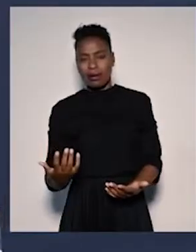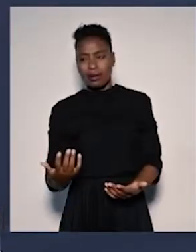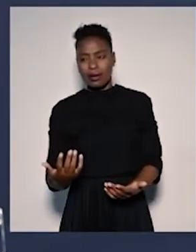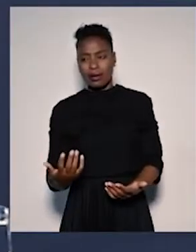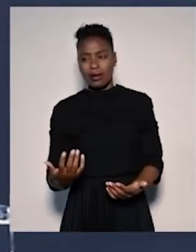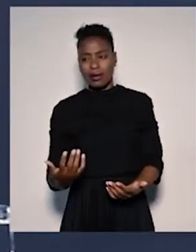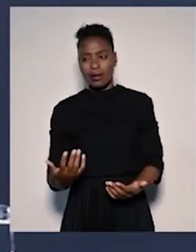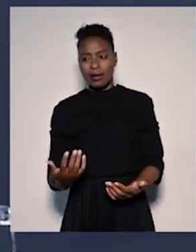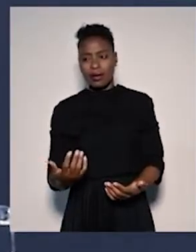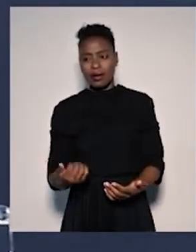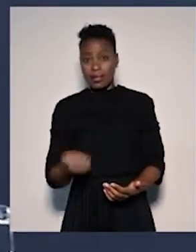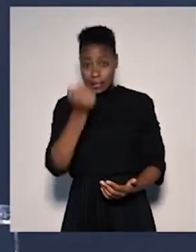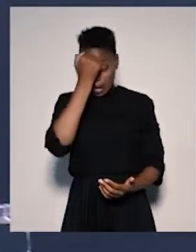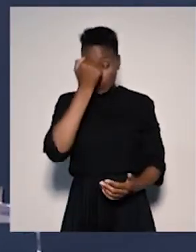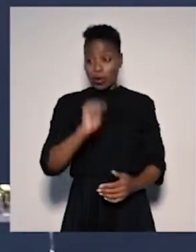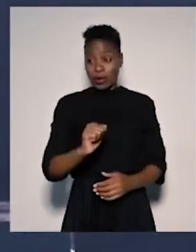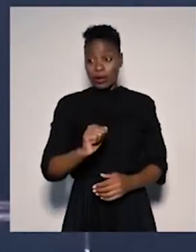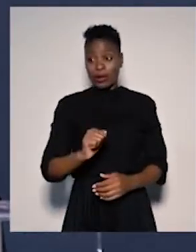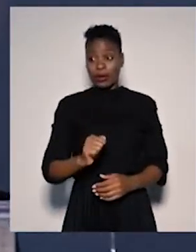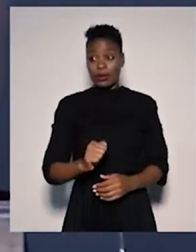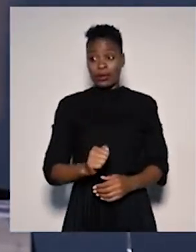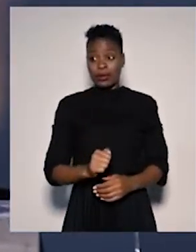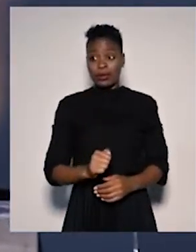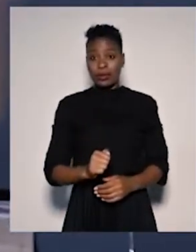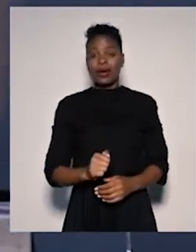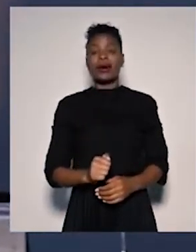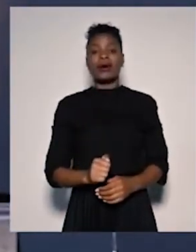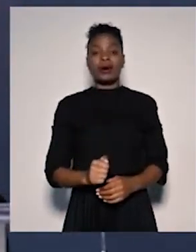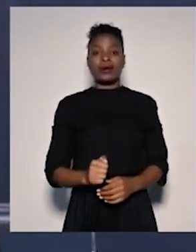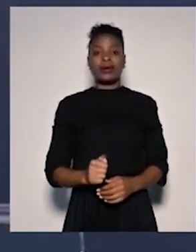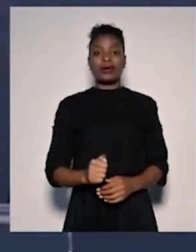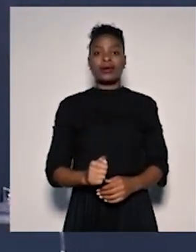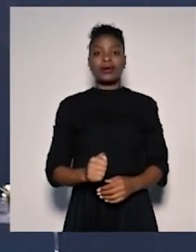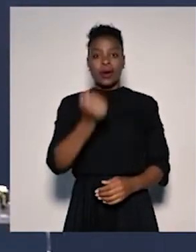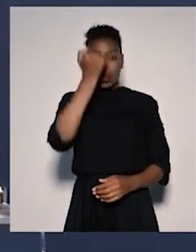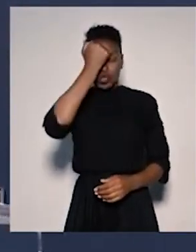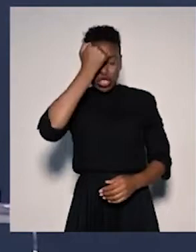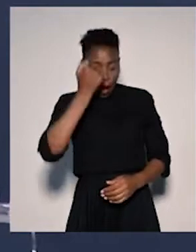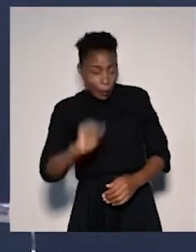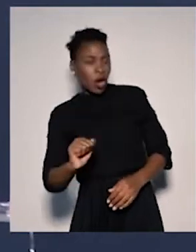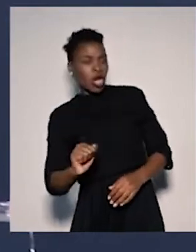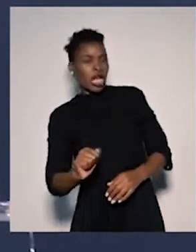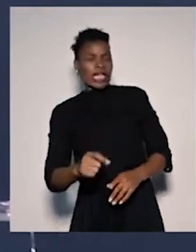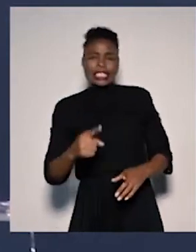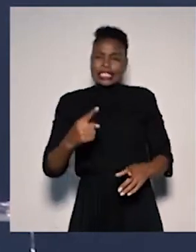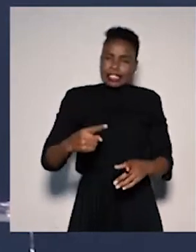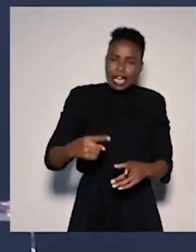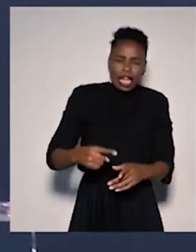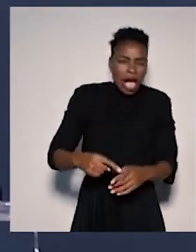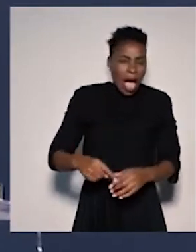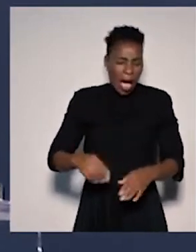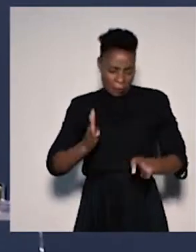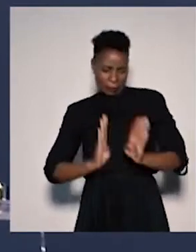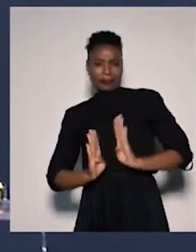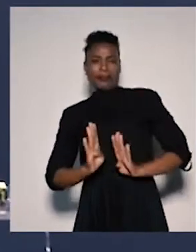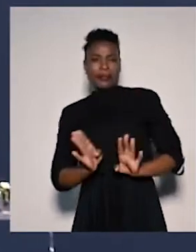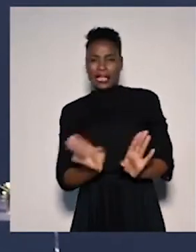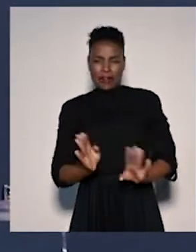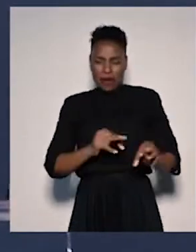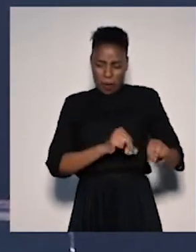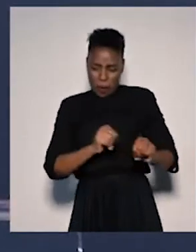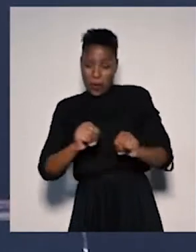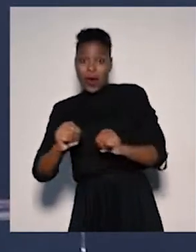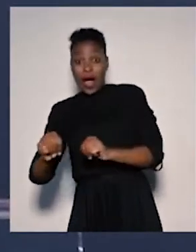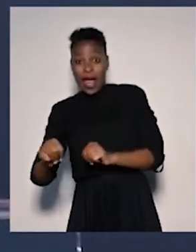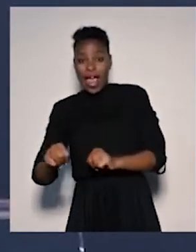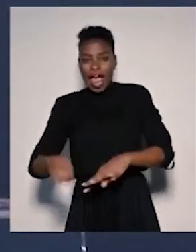They already have an acquired taste. They already are set in their habits. They are not moving. So the